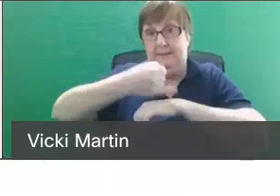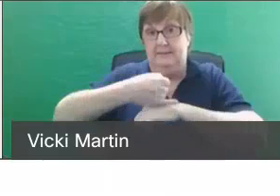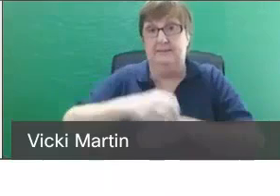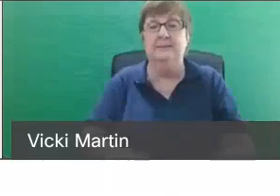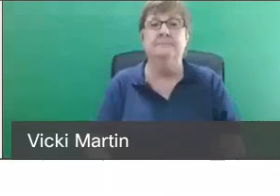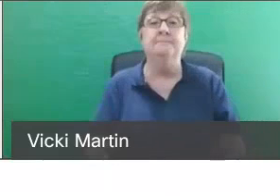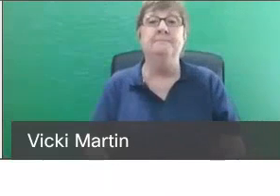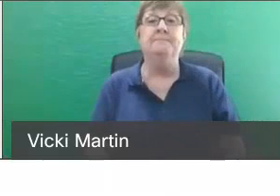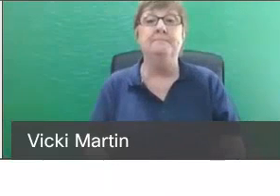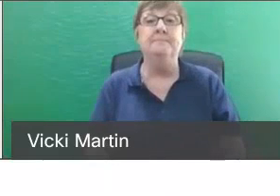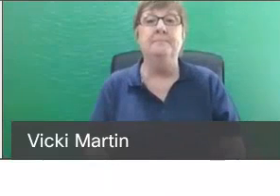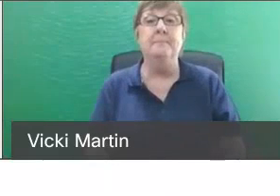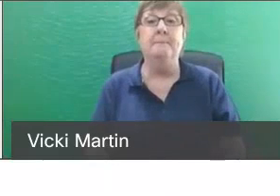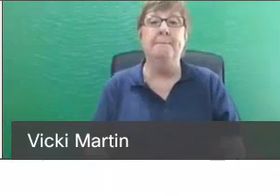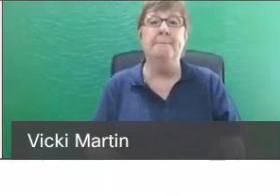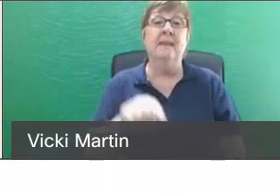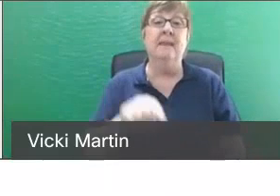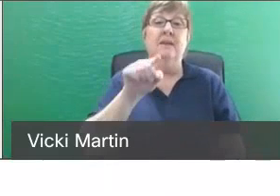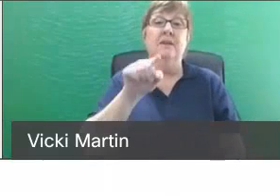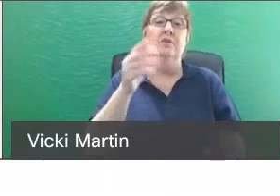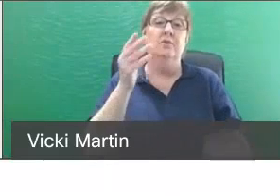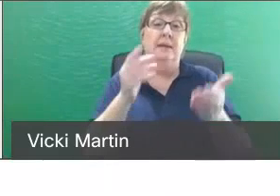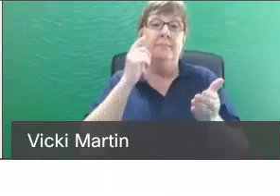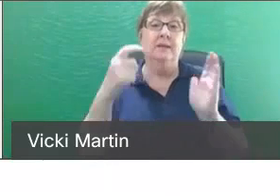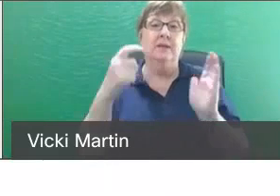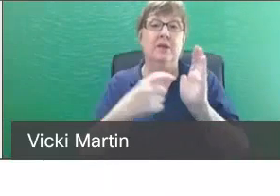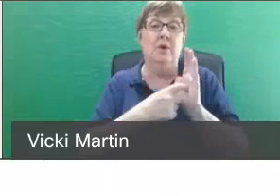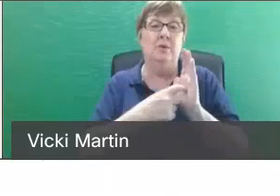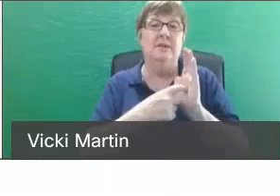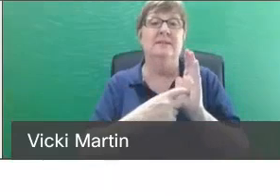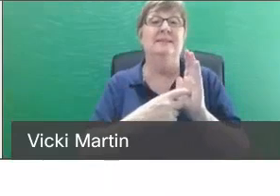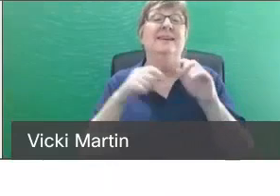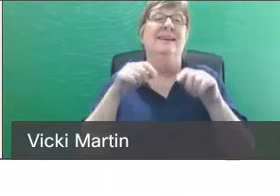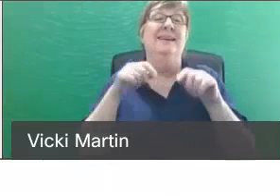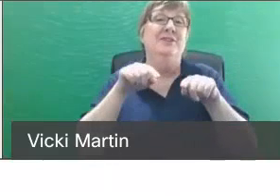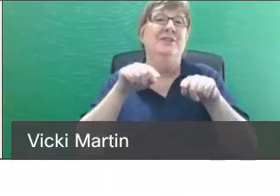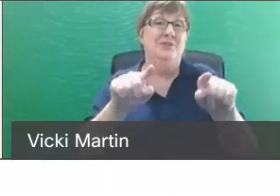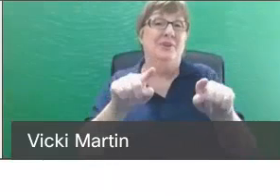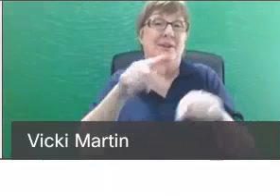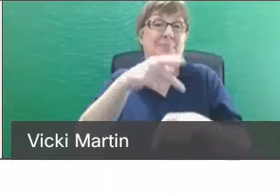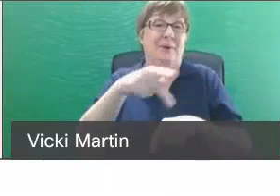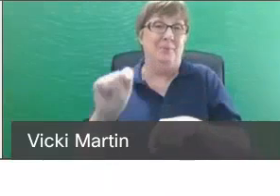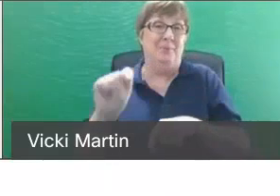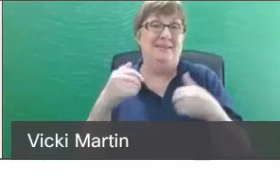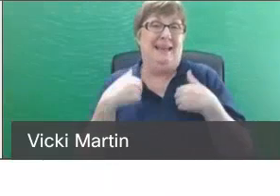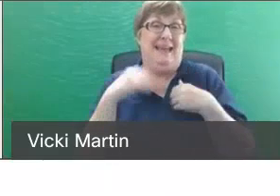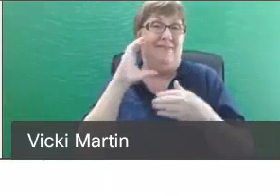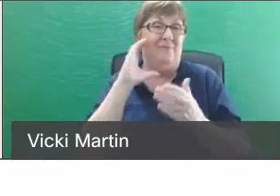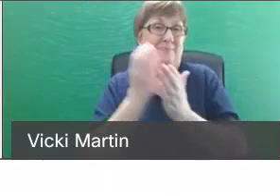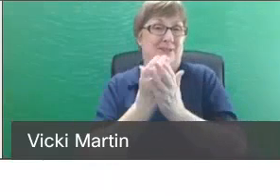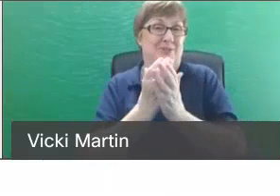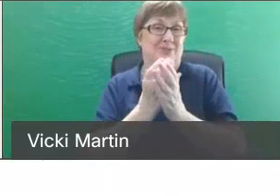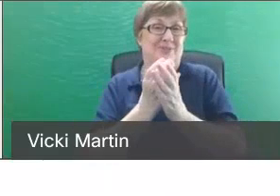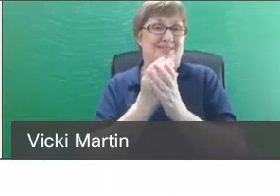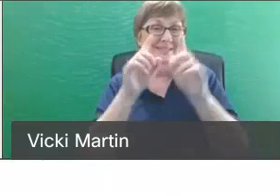If you notice during a lot of the PowerPoints, I have little pics on the side because I know college students love things that are funny. So if you notice on the